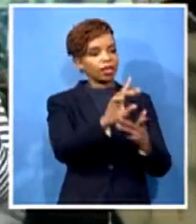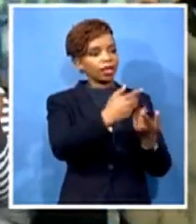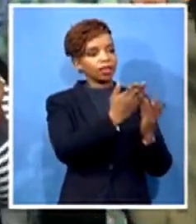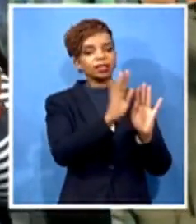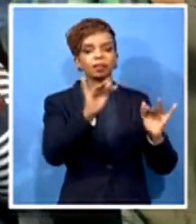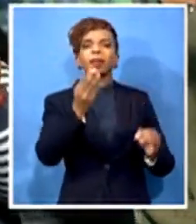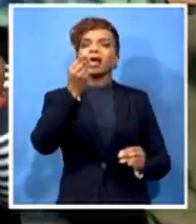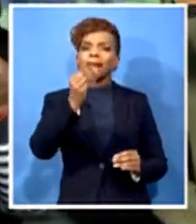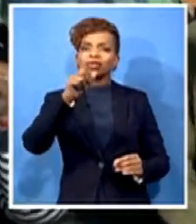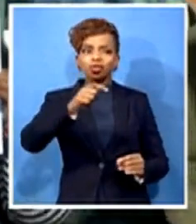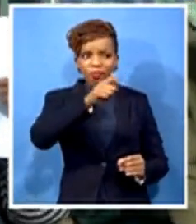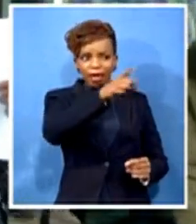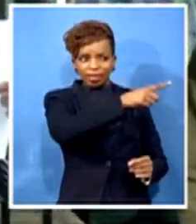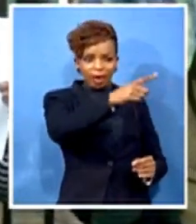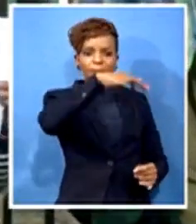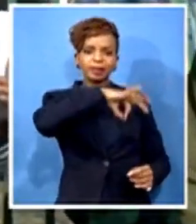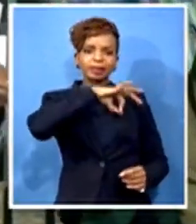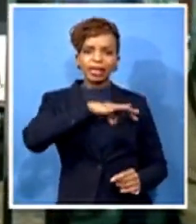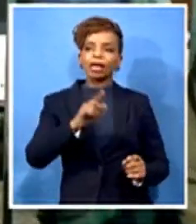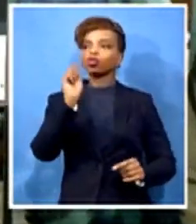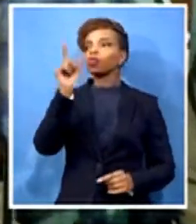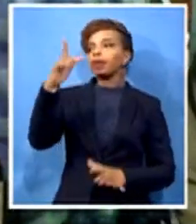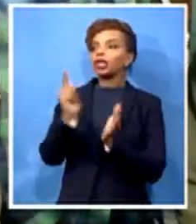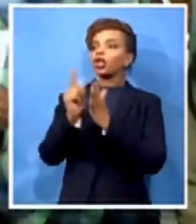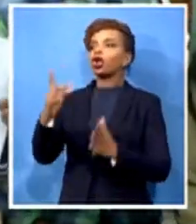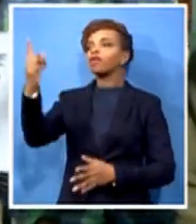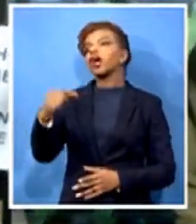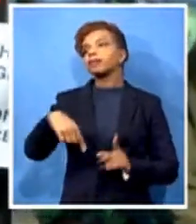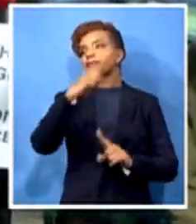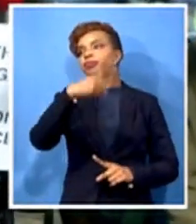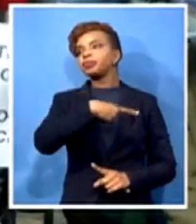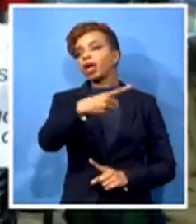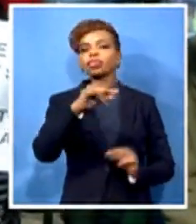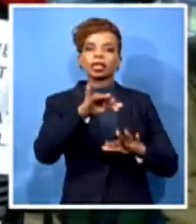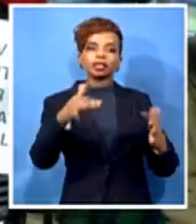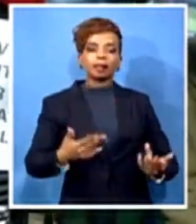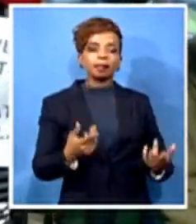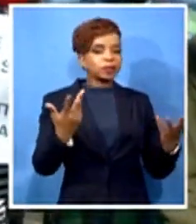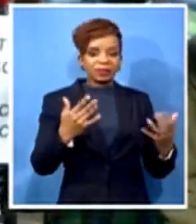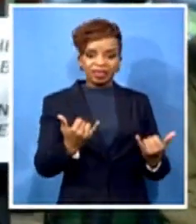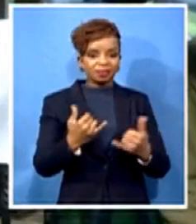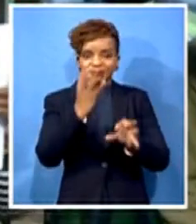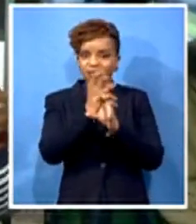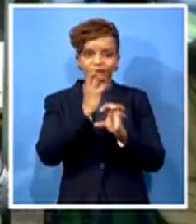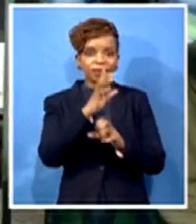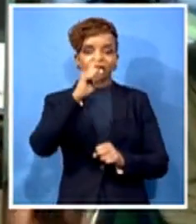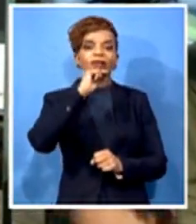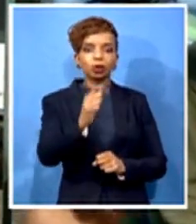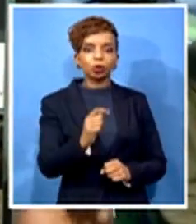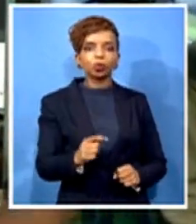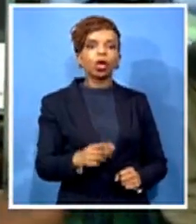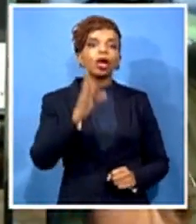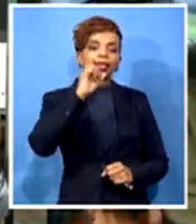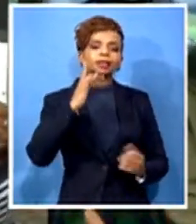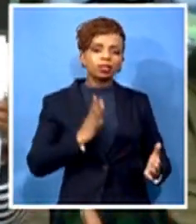going through a financial difficulty. The teachers were willing to take a pay cut, and they were willing to come and work and say, okay, it's fine, we will